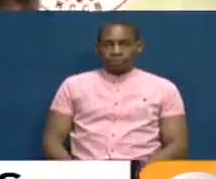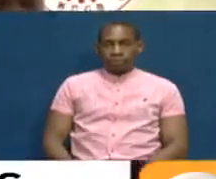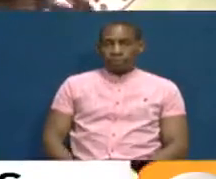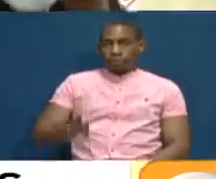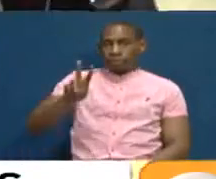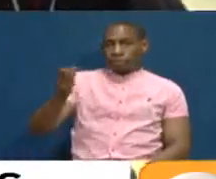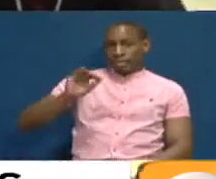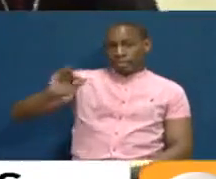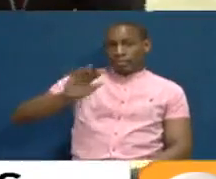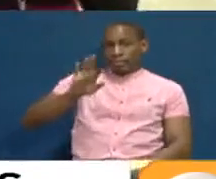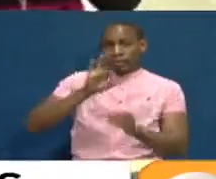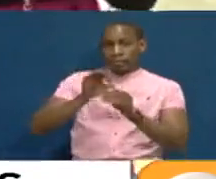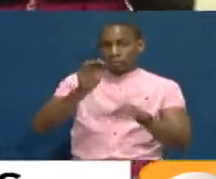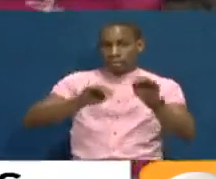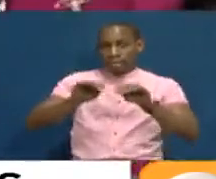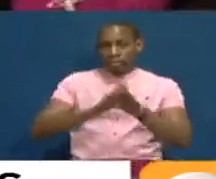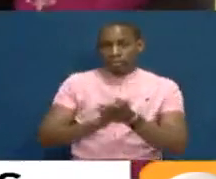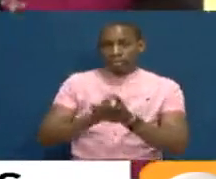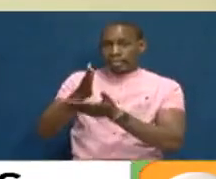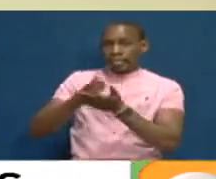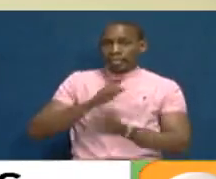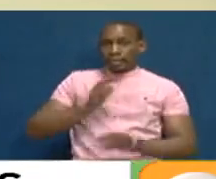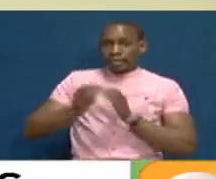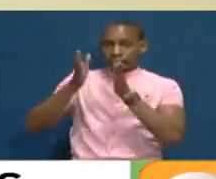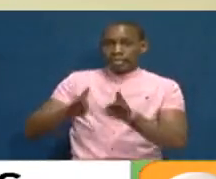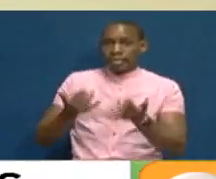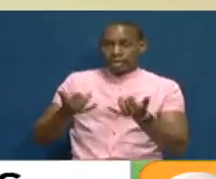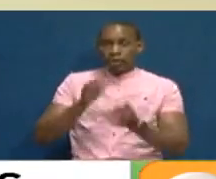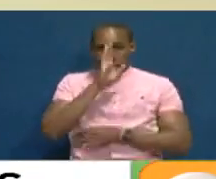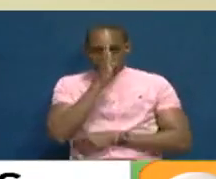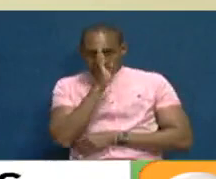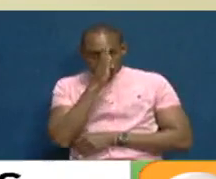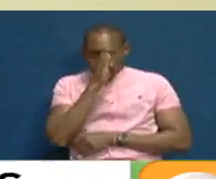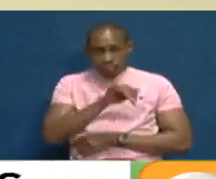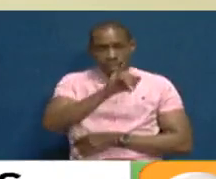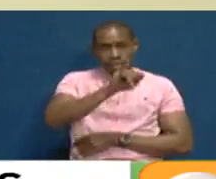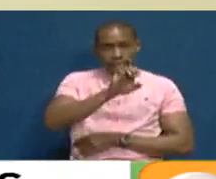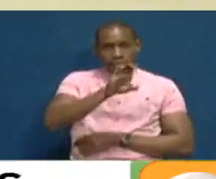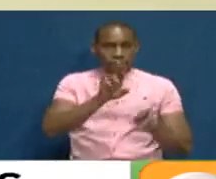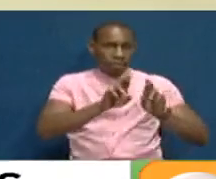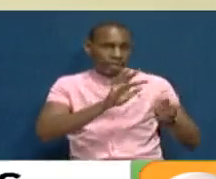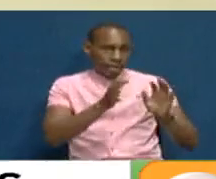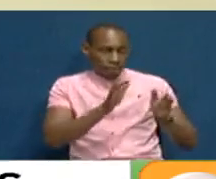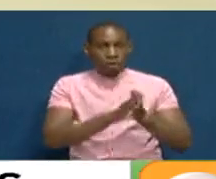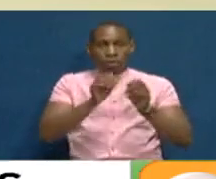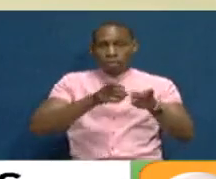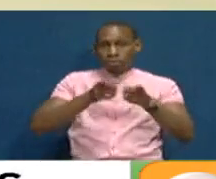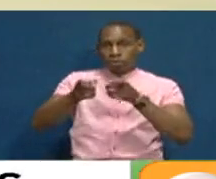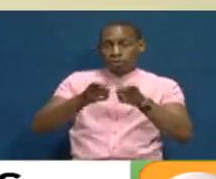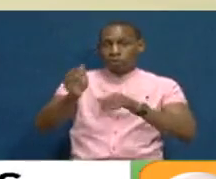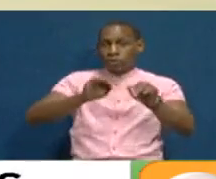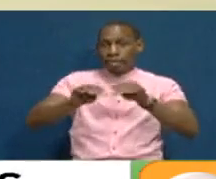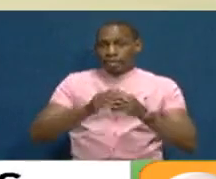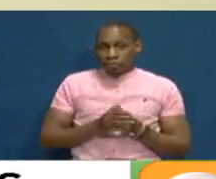Almost 2 months to the 2022 general election, and a section of religious leaders are questioning the country's electoral body preparedness to handle the August